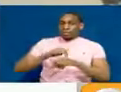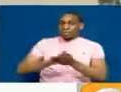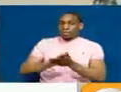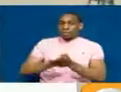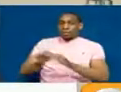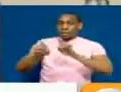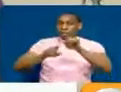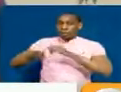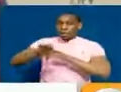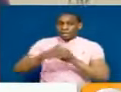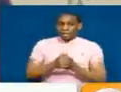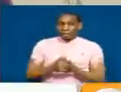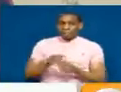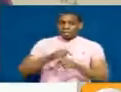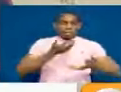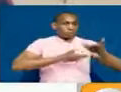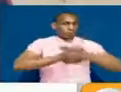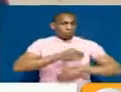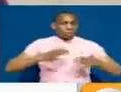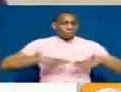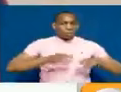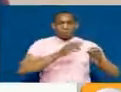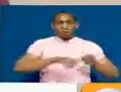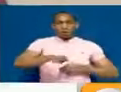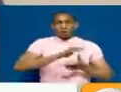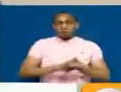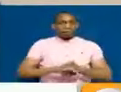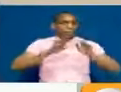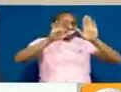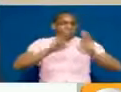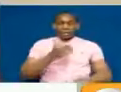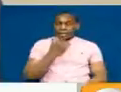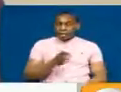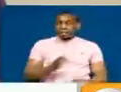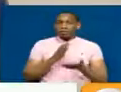they visit this location. But when you talk to the locals, it's not a big deal. It's all